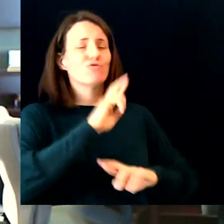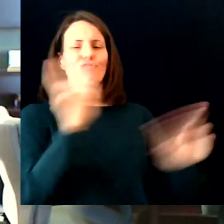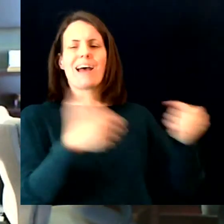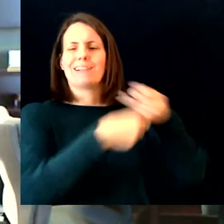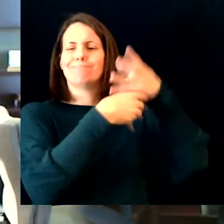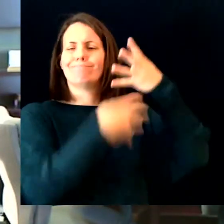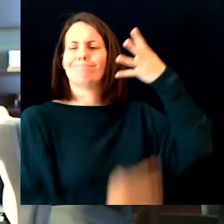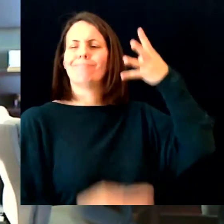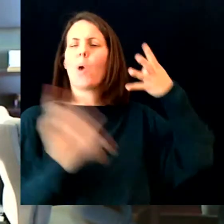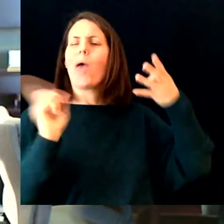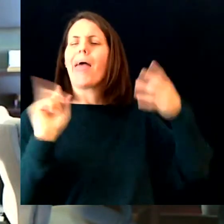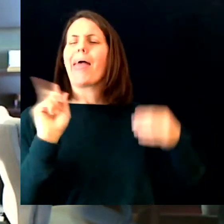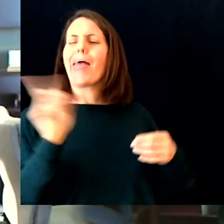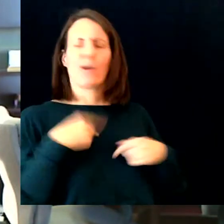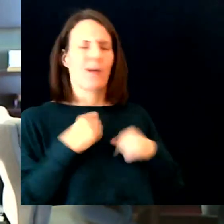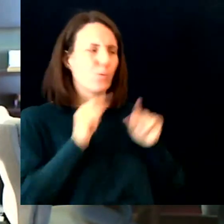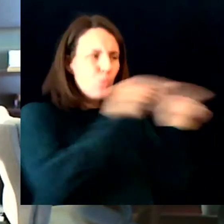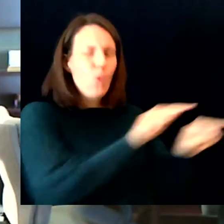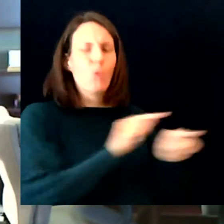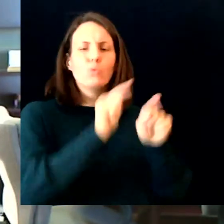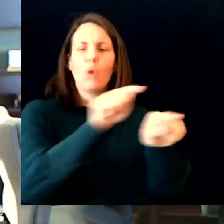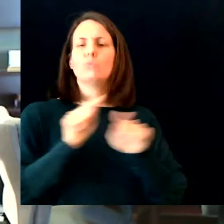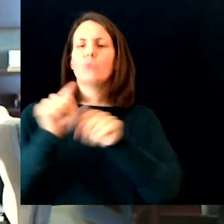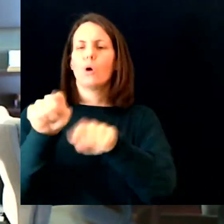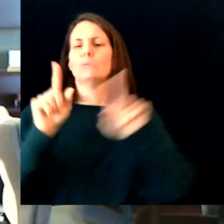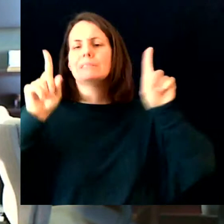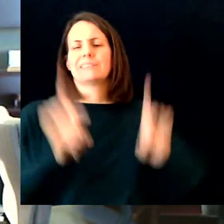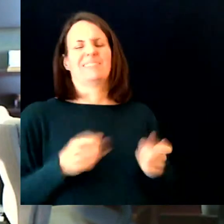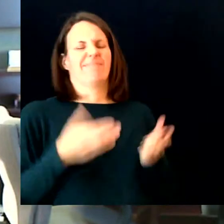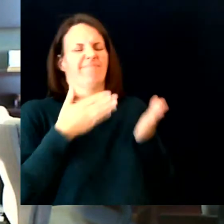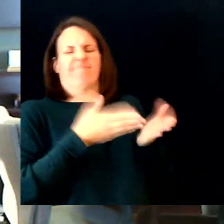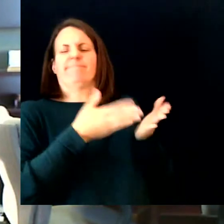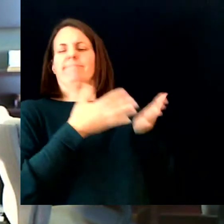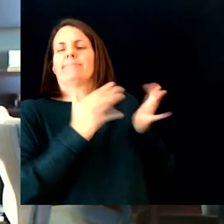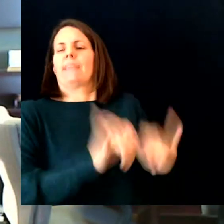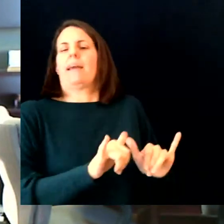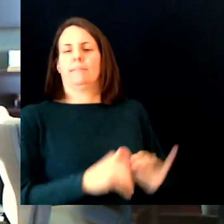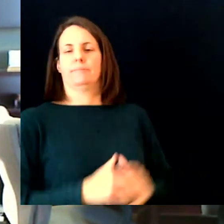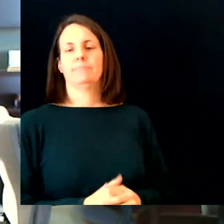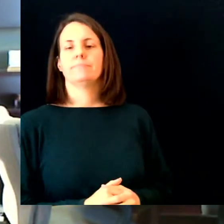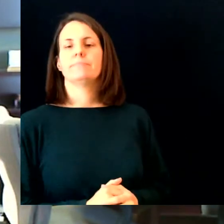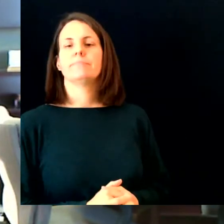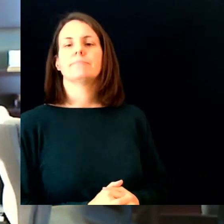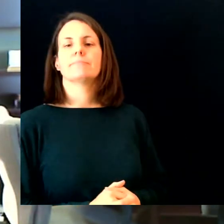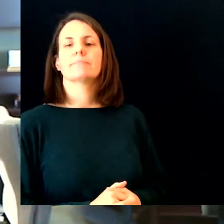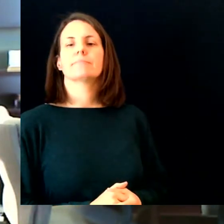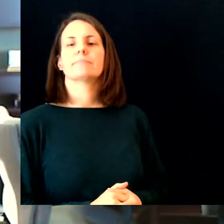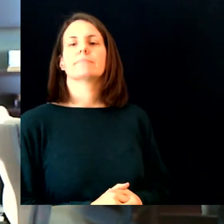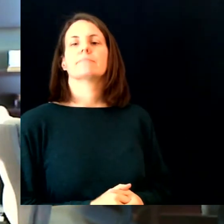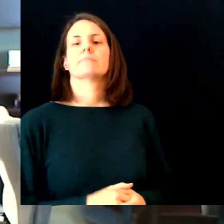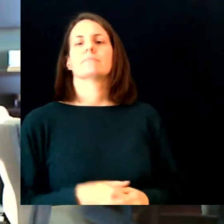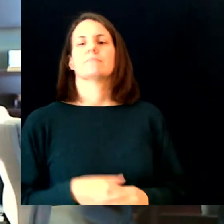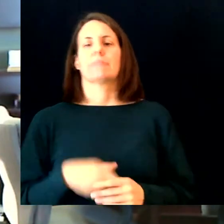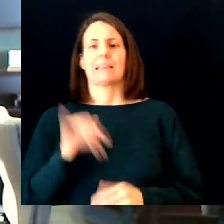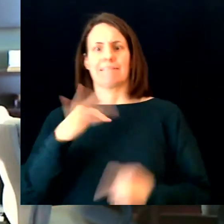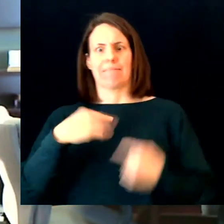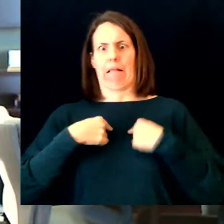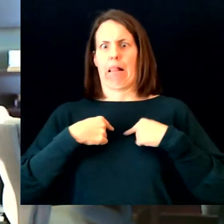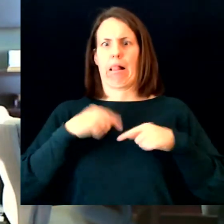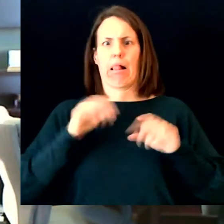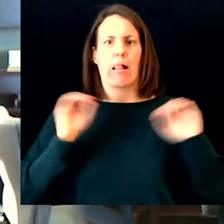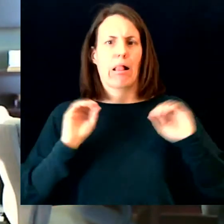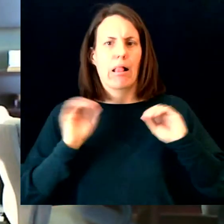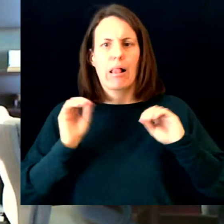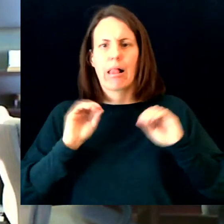there. In addition, folks without easy web access or who need a little help navigating it can call 211. We've had just a